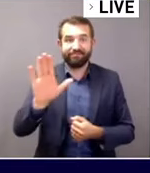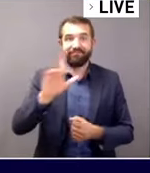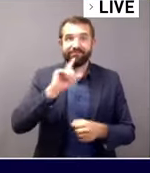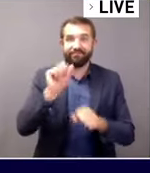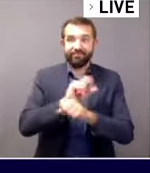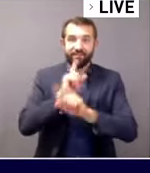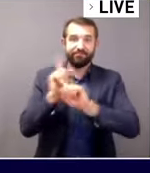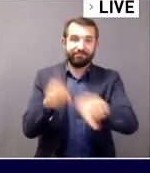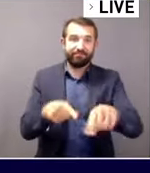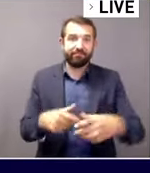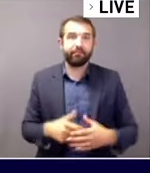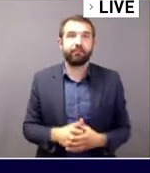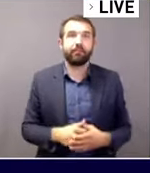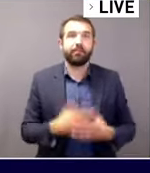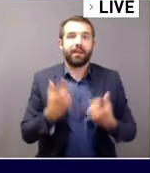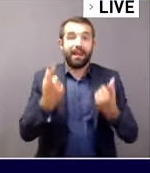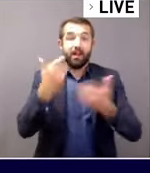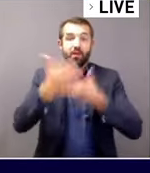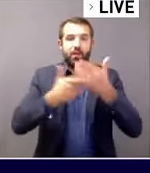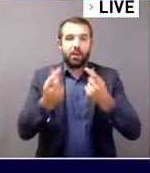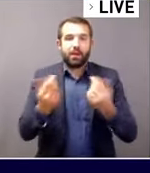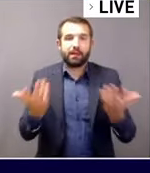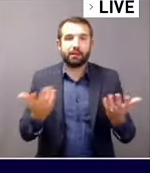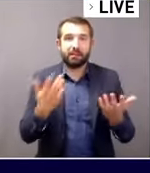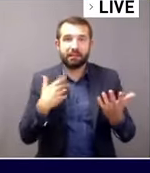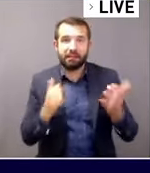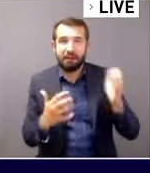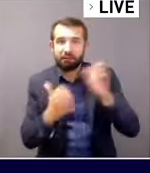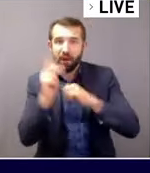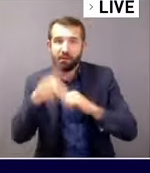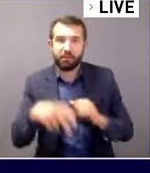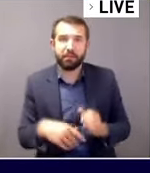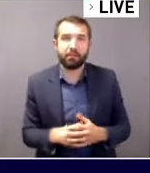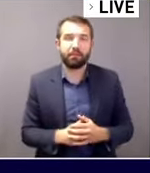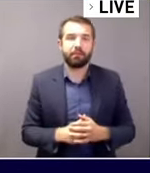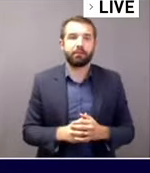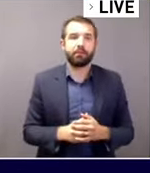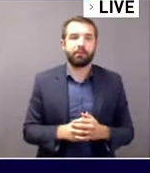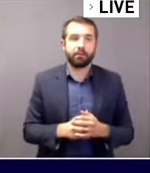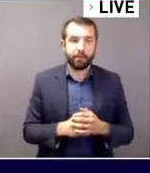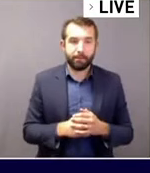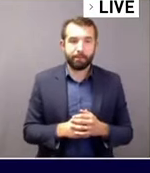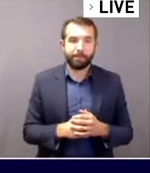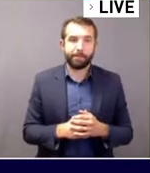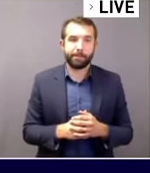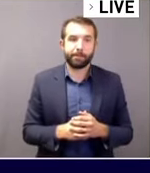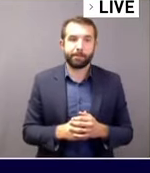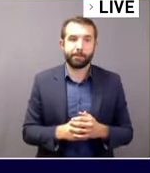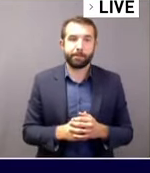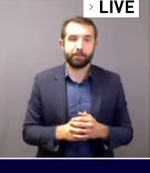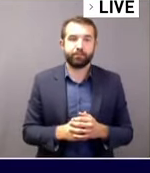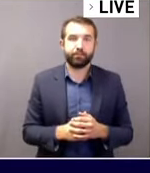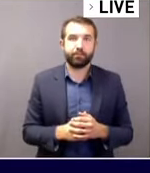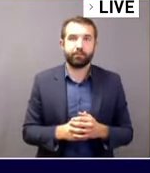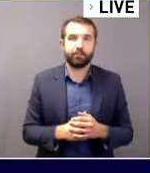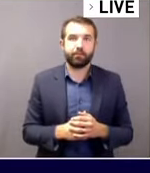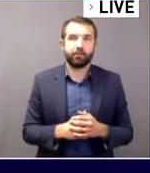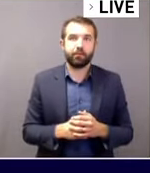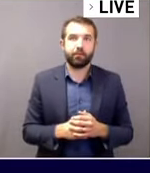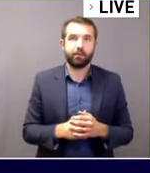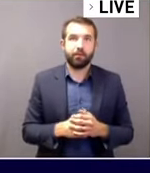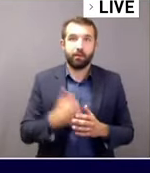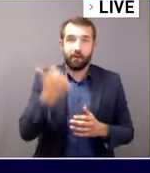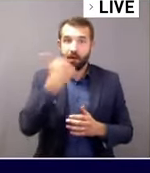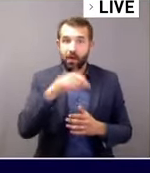just to follow up to that, and then I have another unrelated question. Is anyone continuing to monitor the situation with the